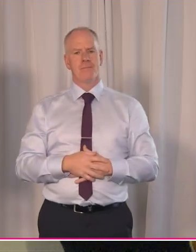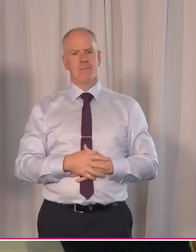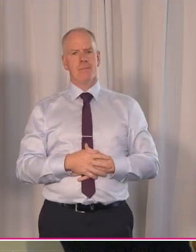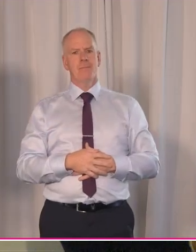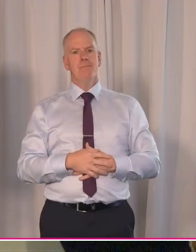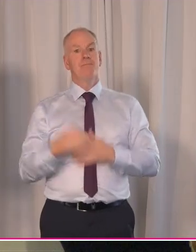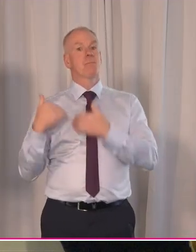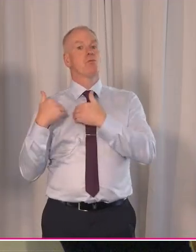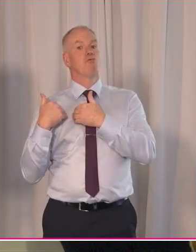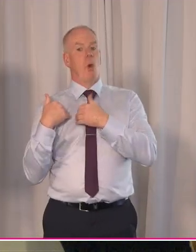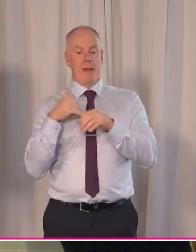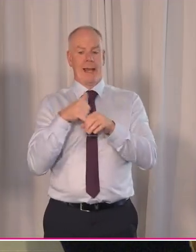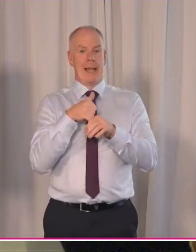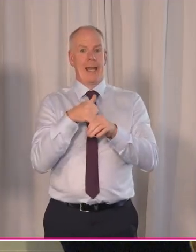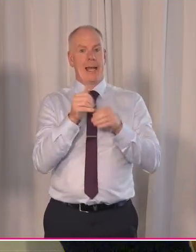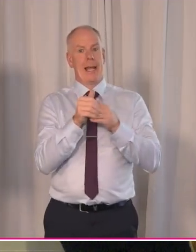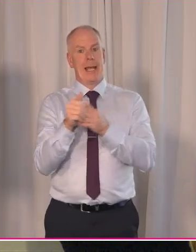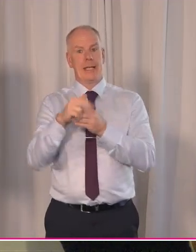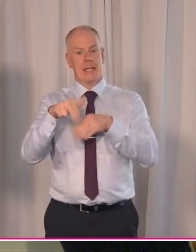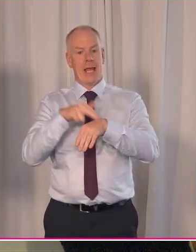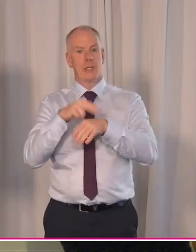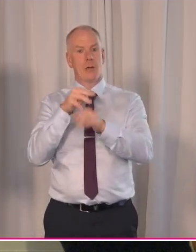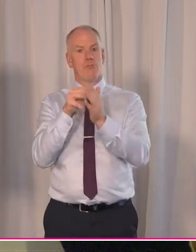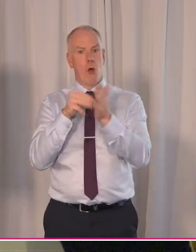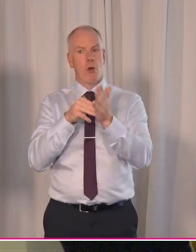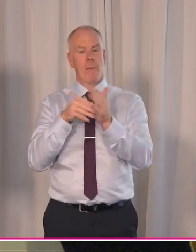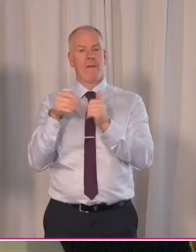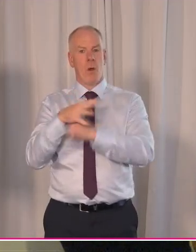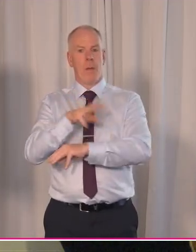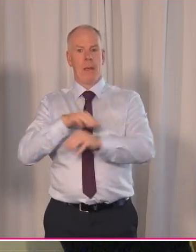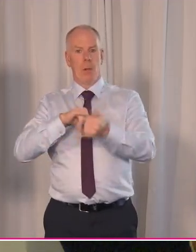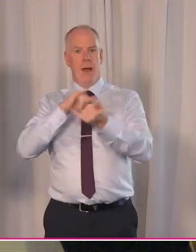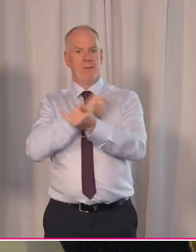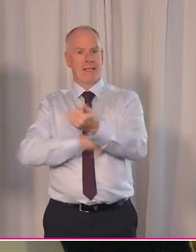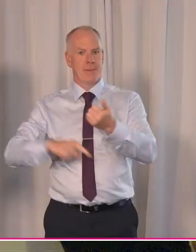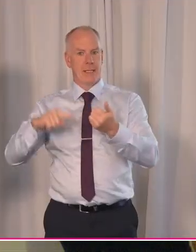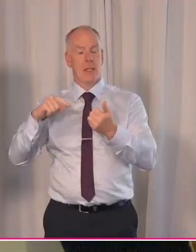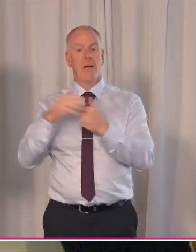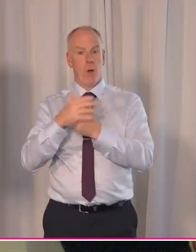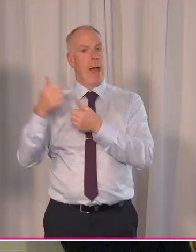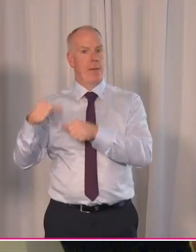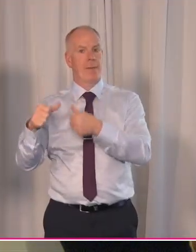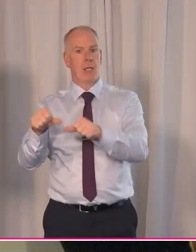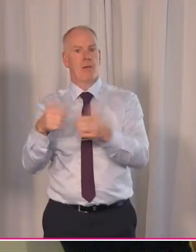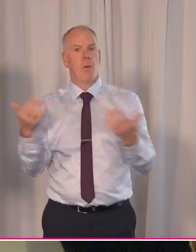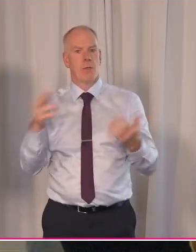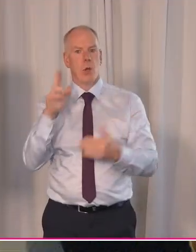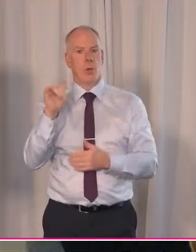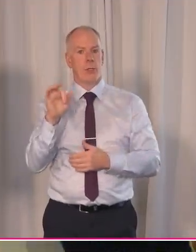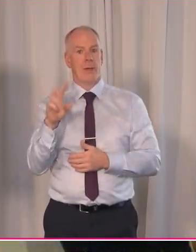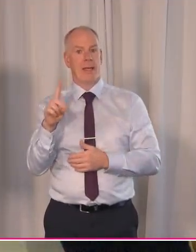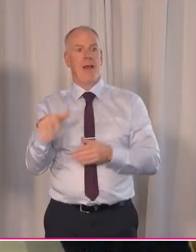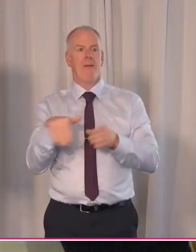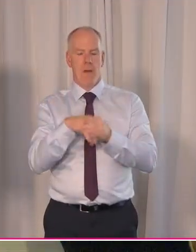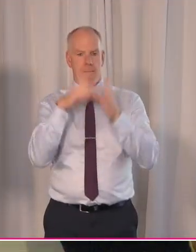My role as clinical lead for the National Programme for People with Disabilities is to support the implementation of the CRPD across the health and social